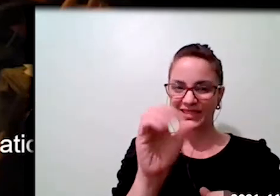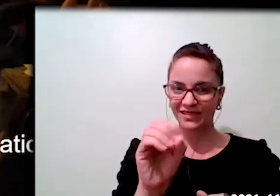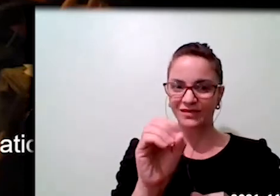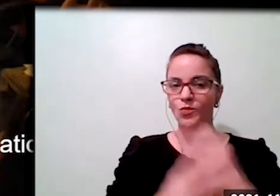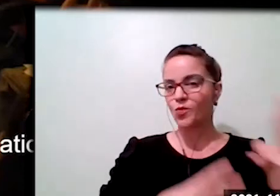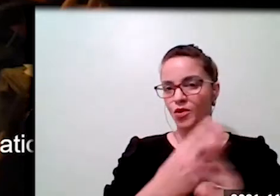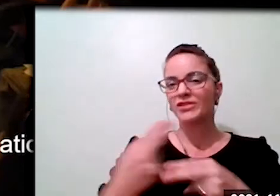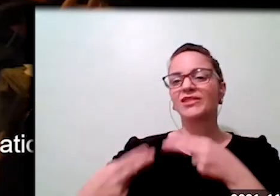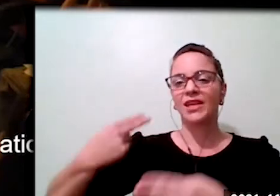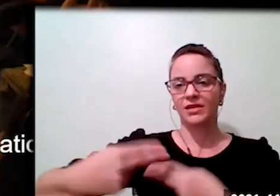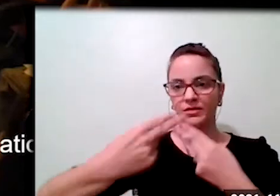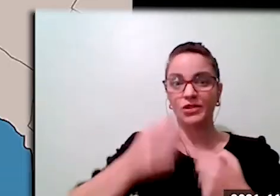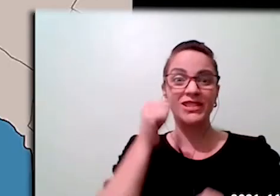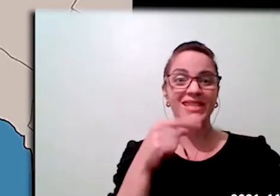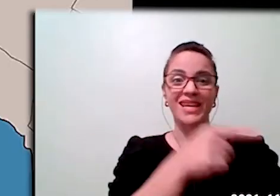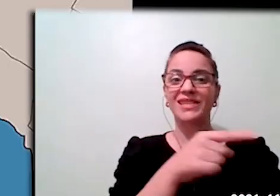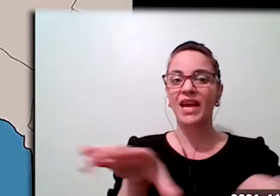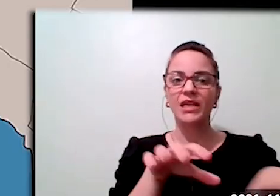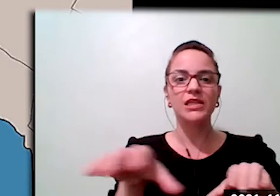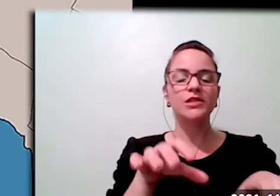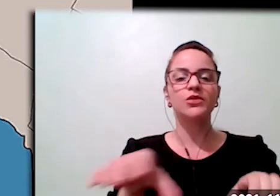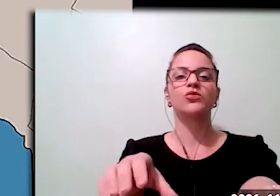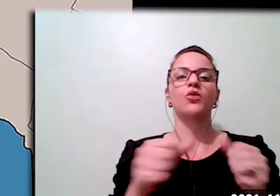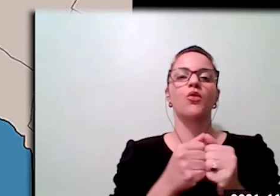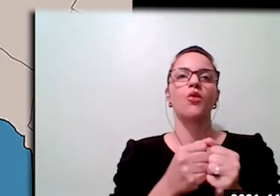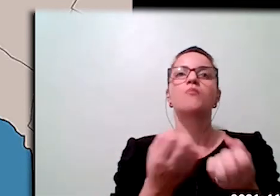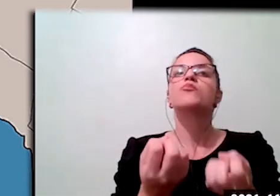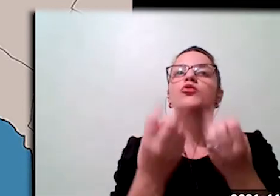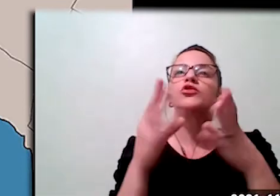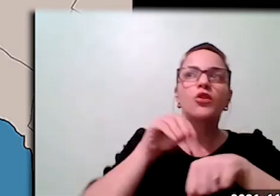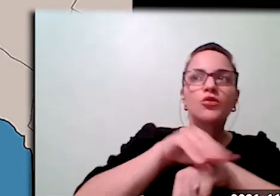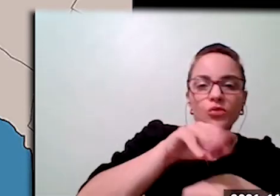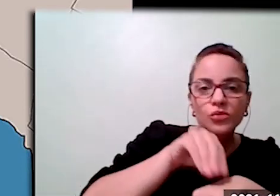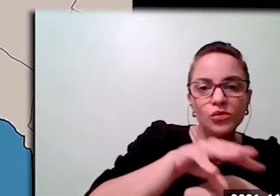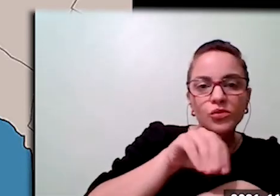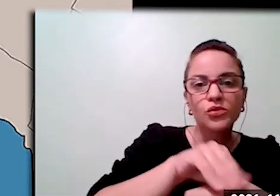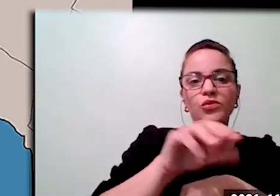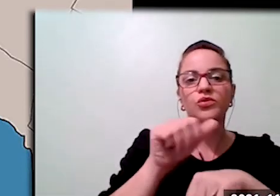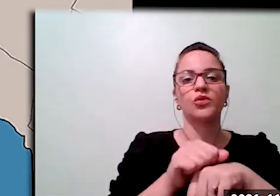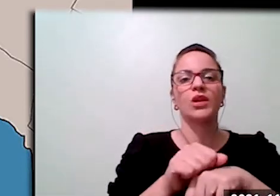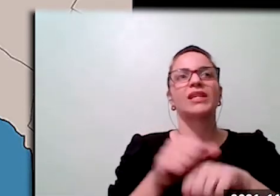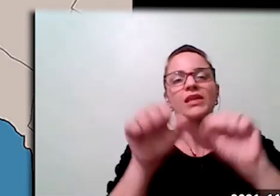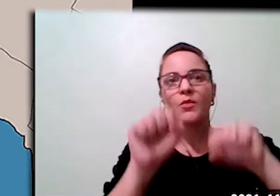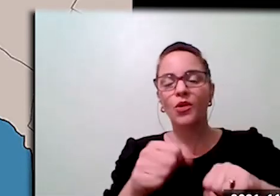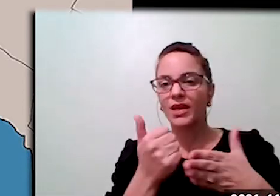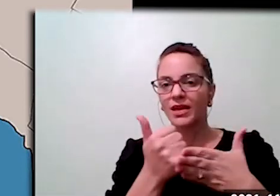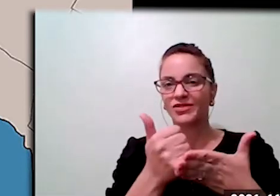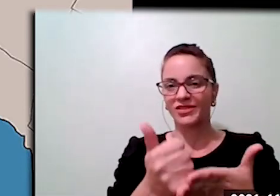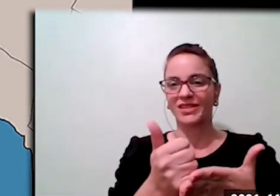field, and she made some very important recommendations, which hark back